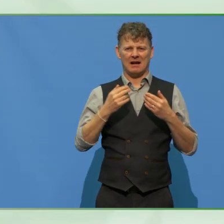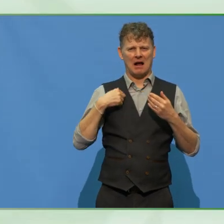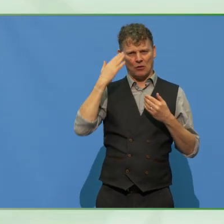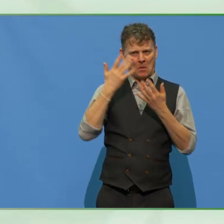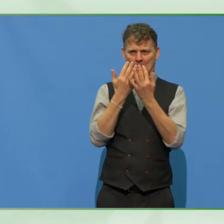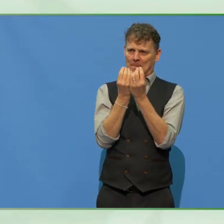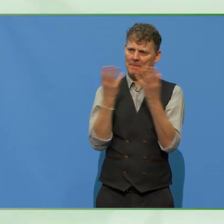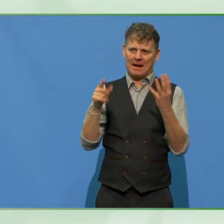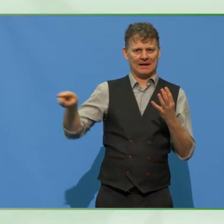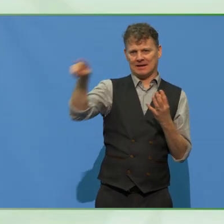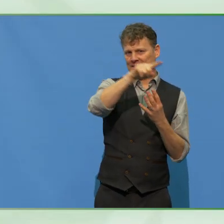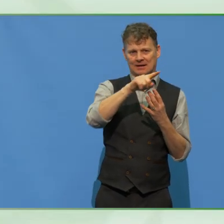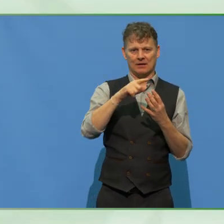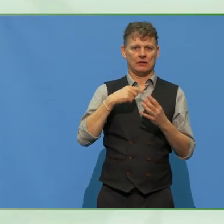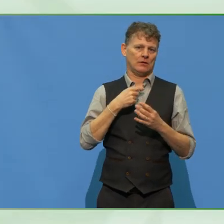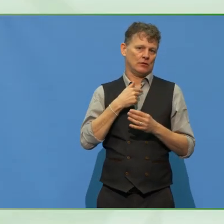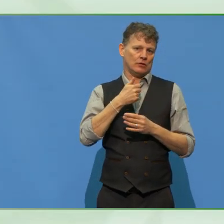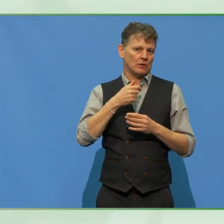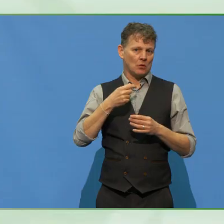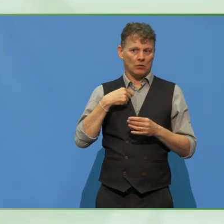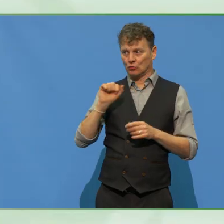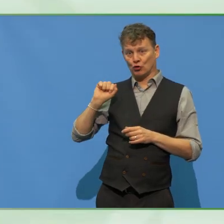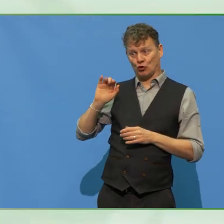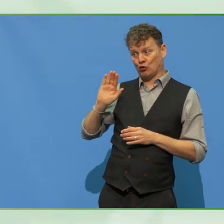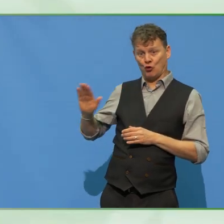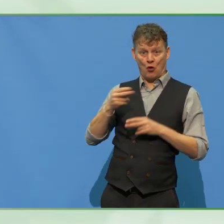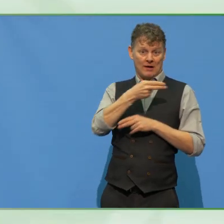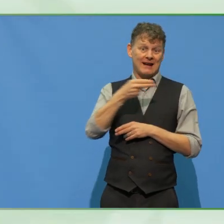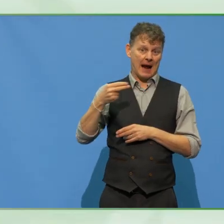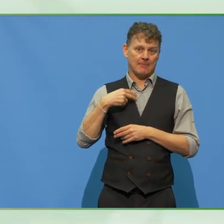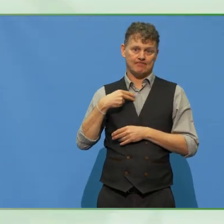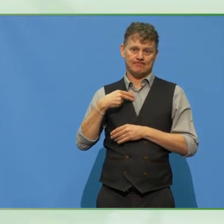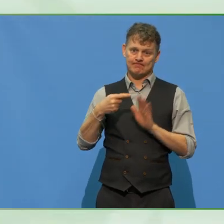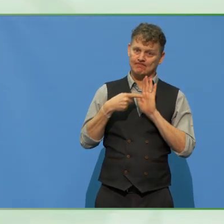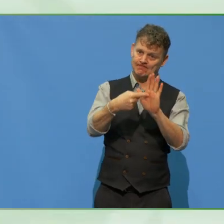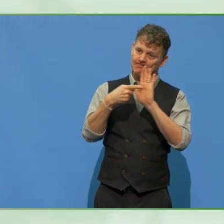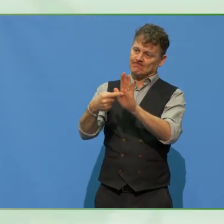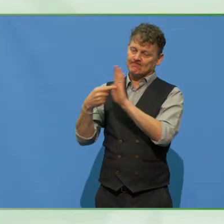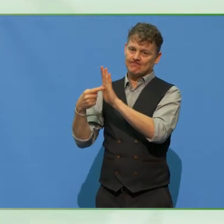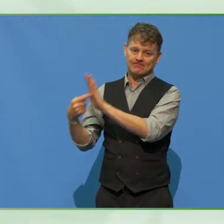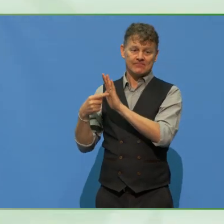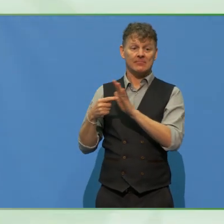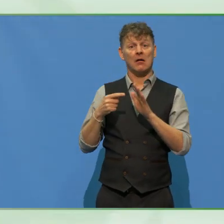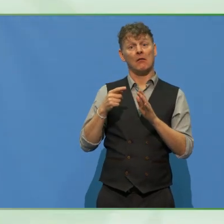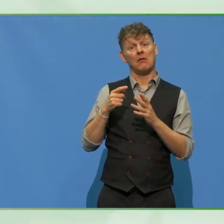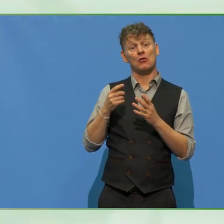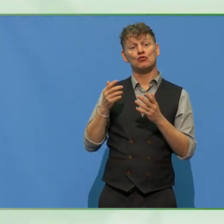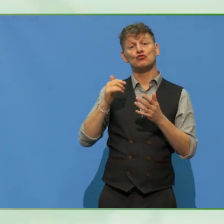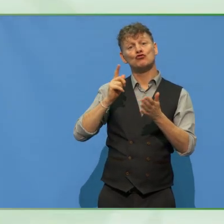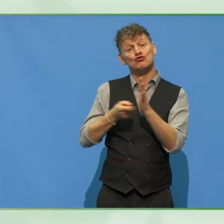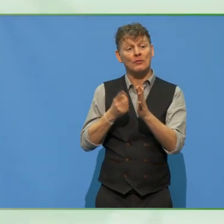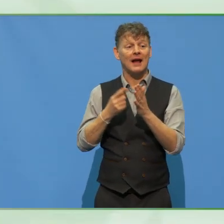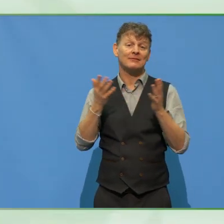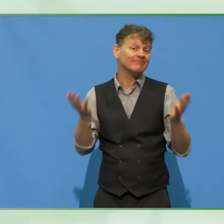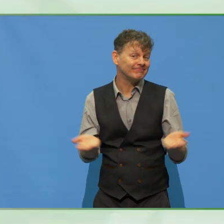in rooms that you're not in, and sometimes I use that as encouragement, and sometimes I use it as a threat. In terms of just